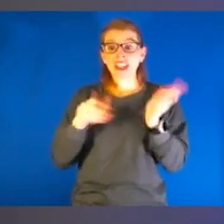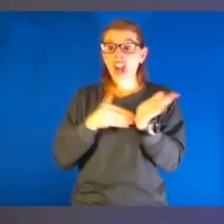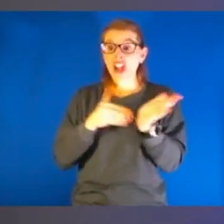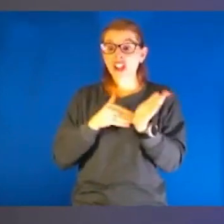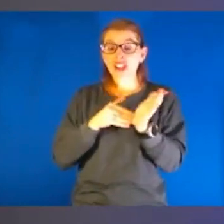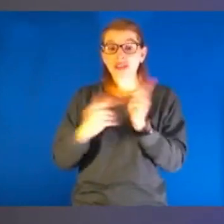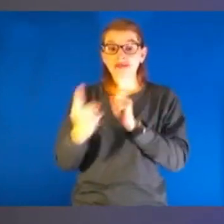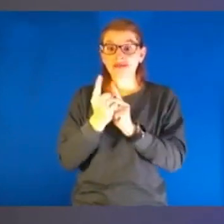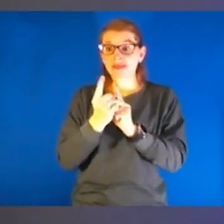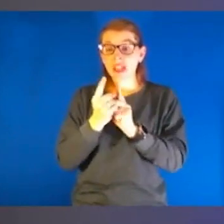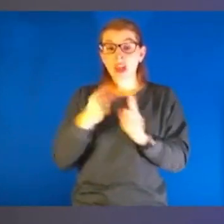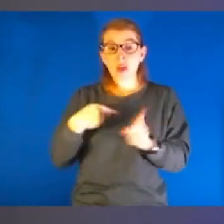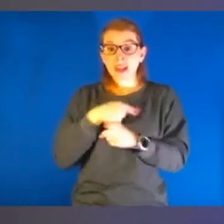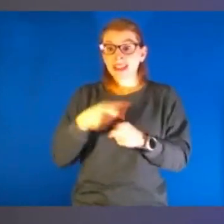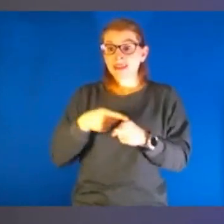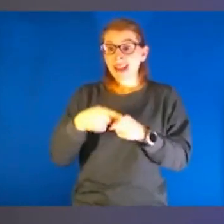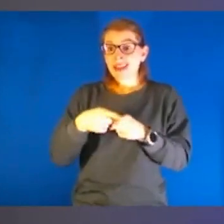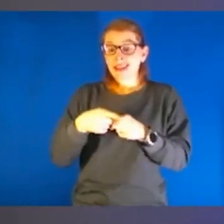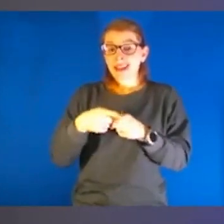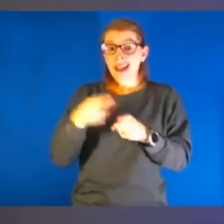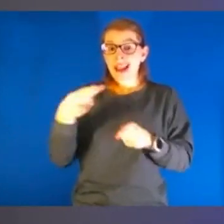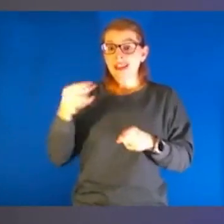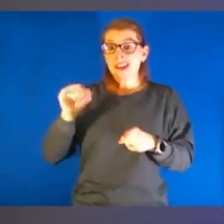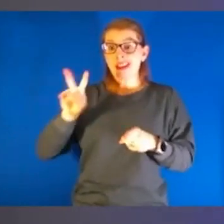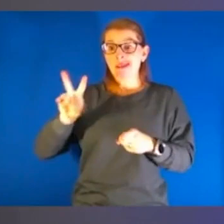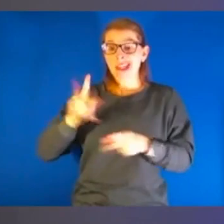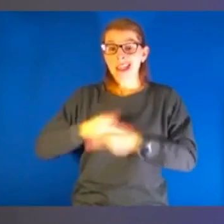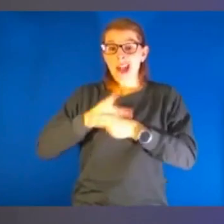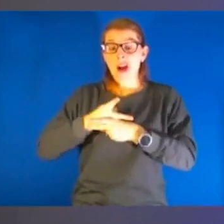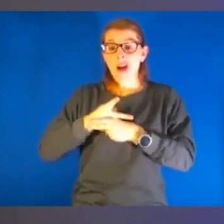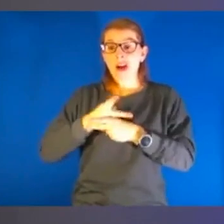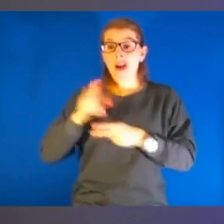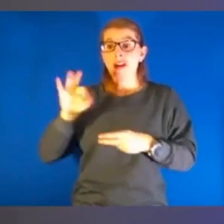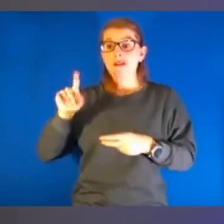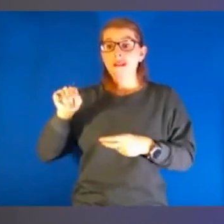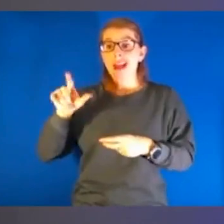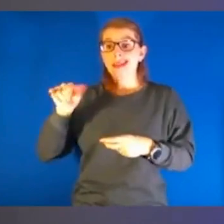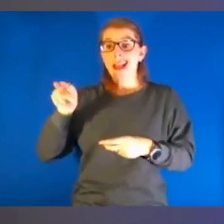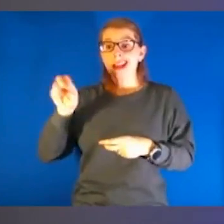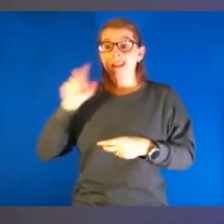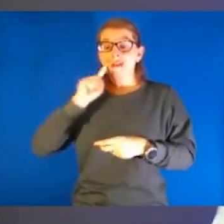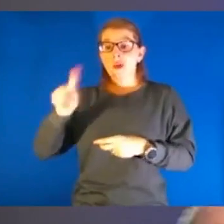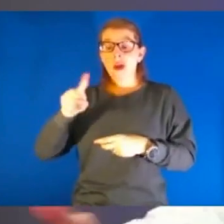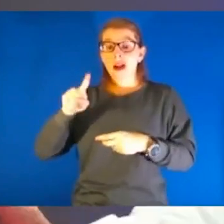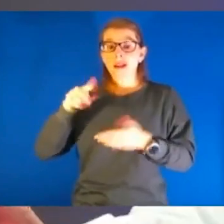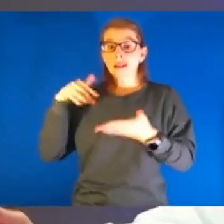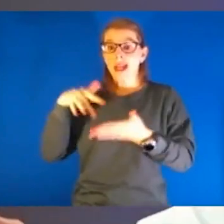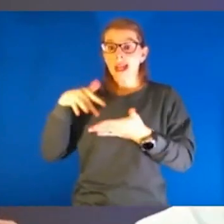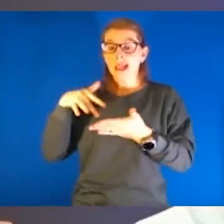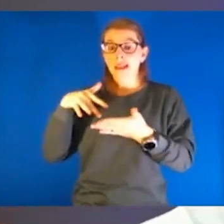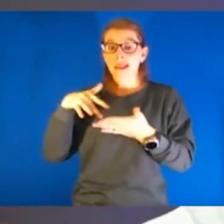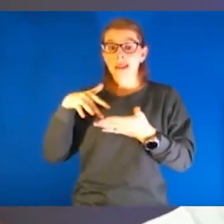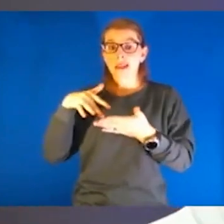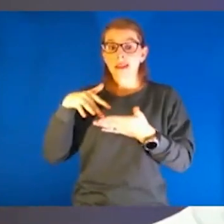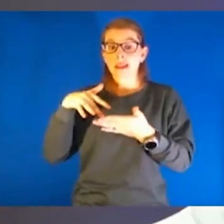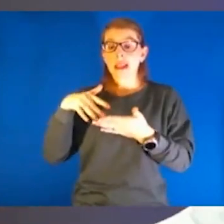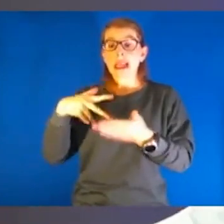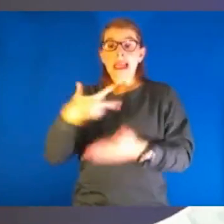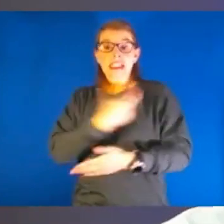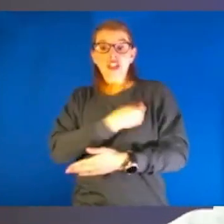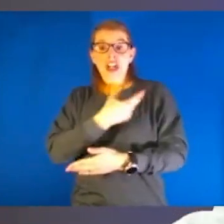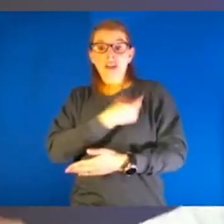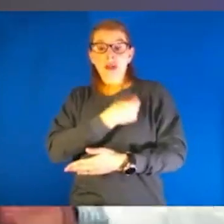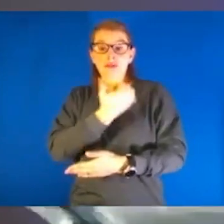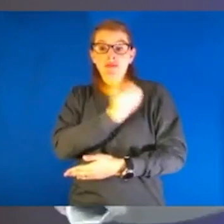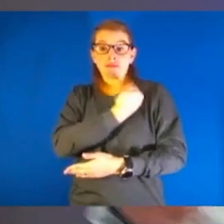specialize in HIV care. We're on the front line of the studies. Just this year, a long-acting injectable medicine that you get once a month